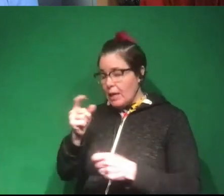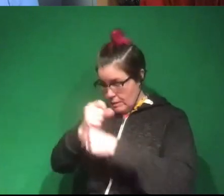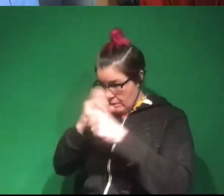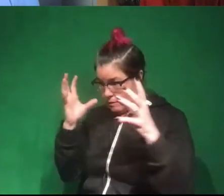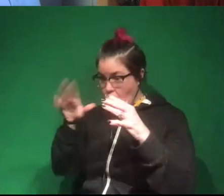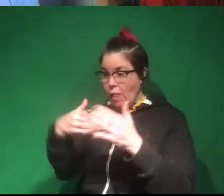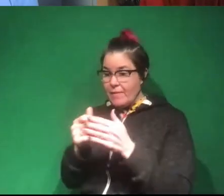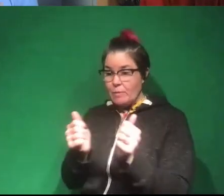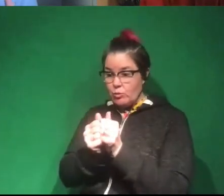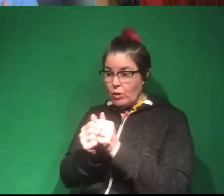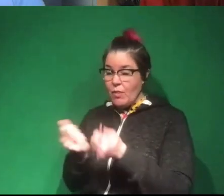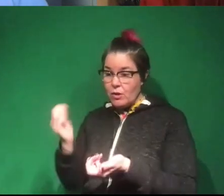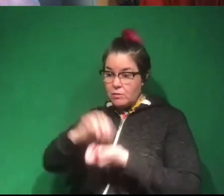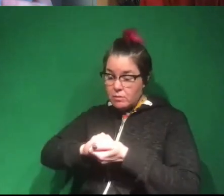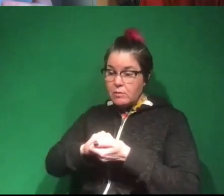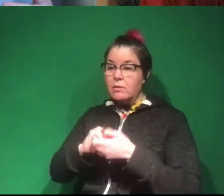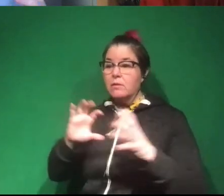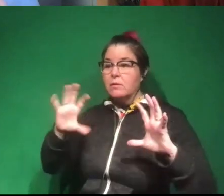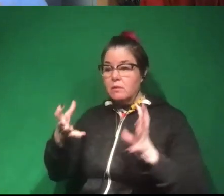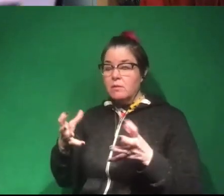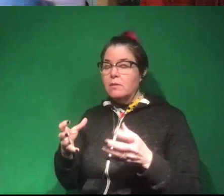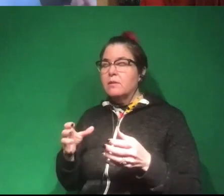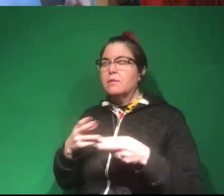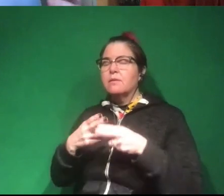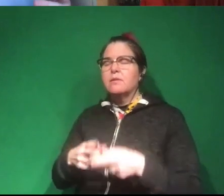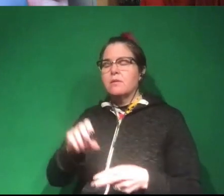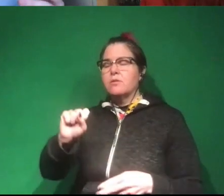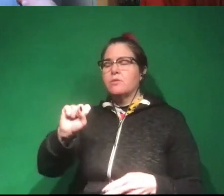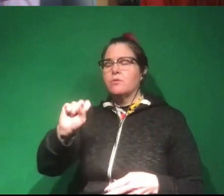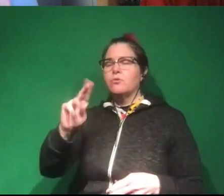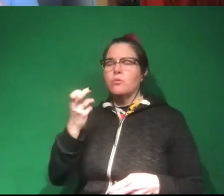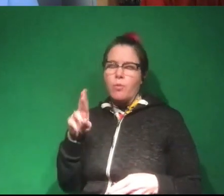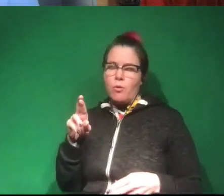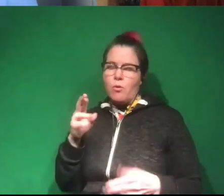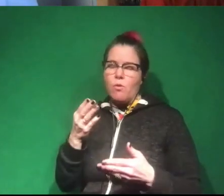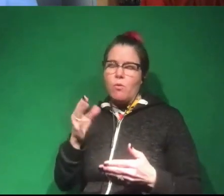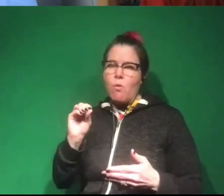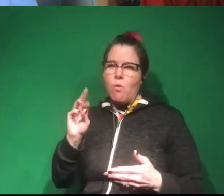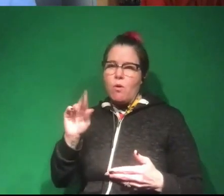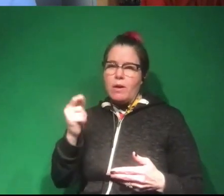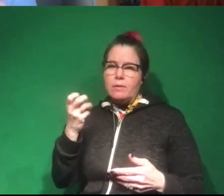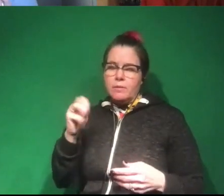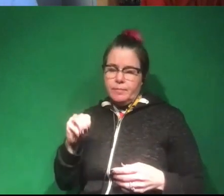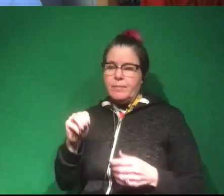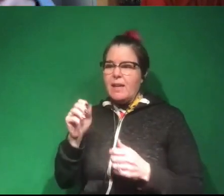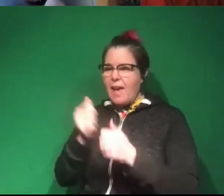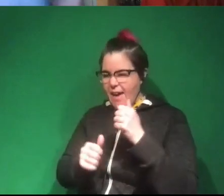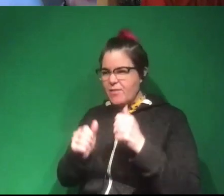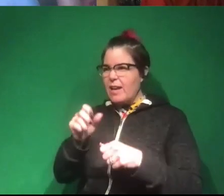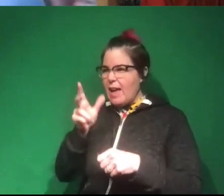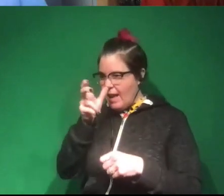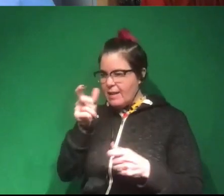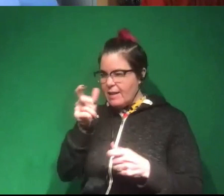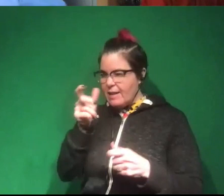collective whole, kind of like the term is a super organism, where every single ant is like the cell inside this